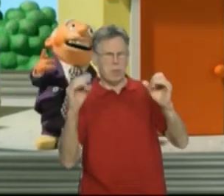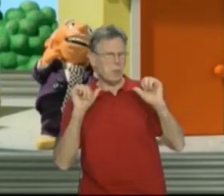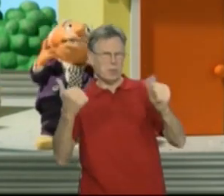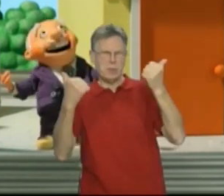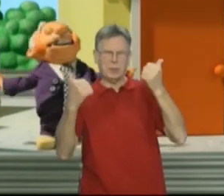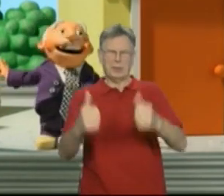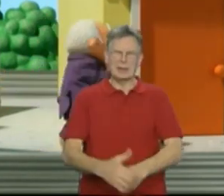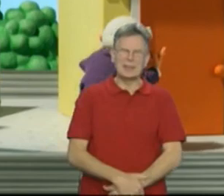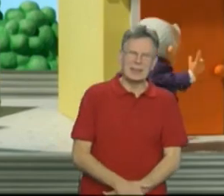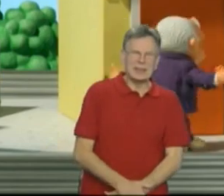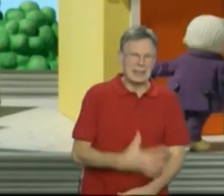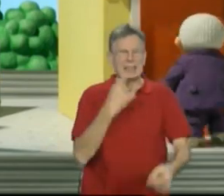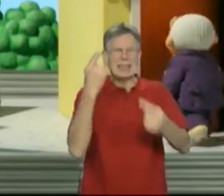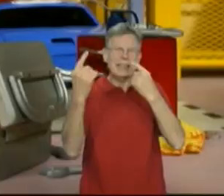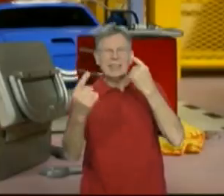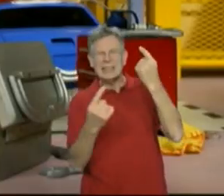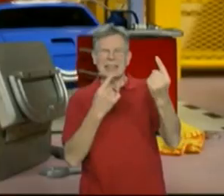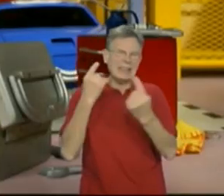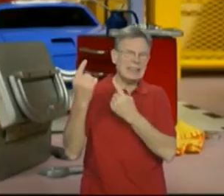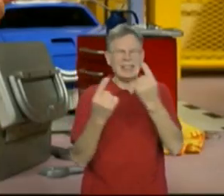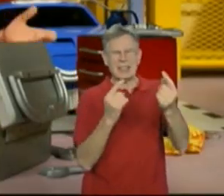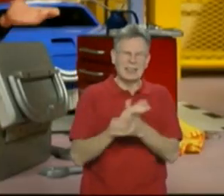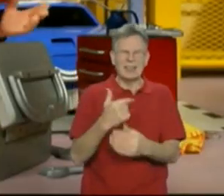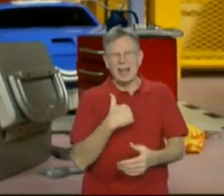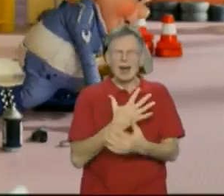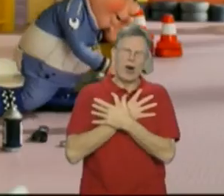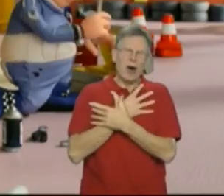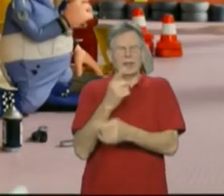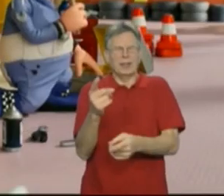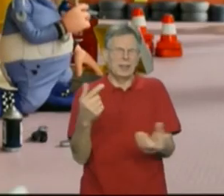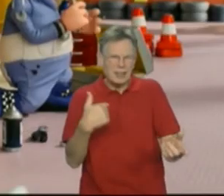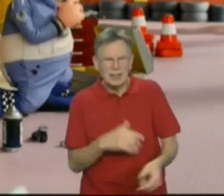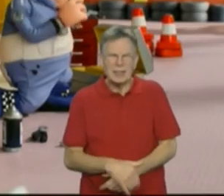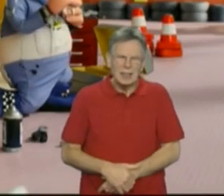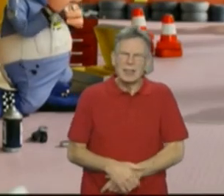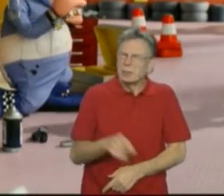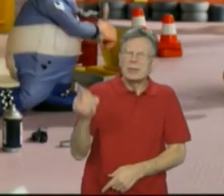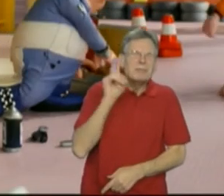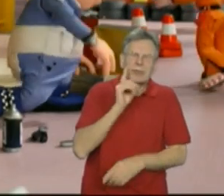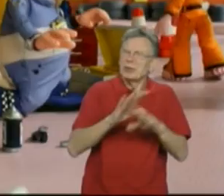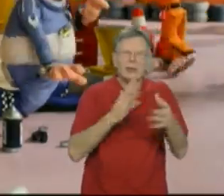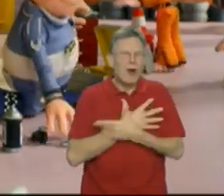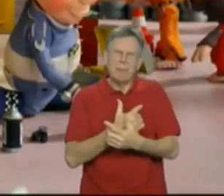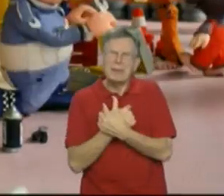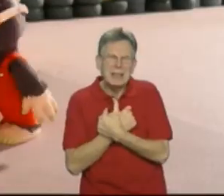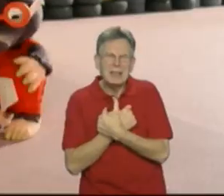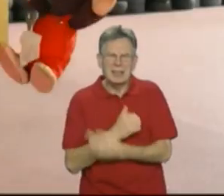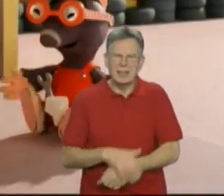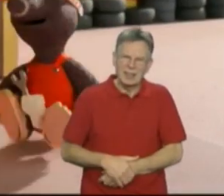Lie, lie, lie, empty day. And I love her. Come on, Malcolm. Grab a few more safety